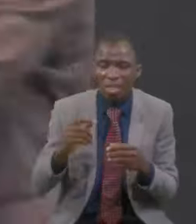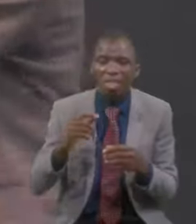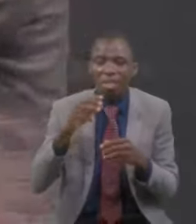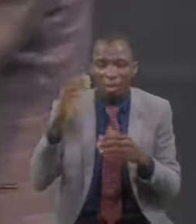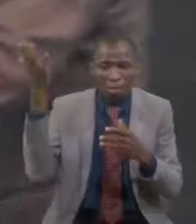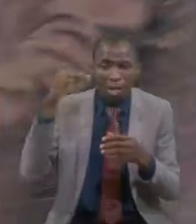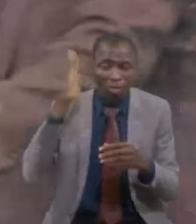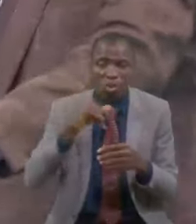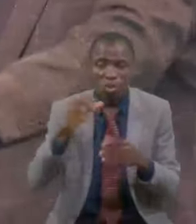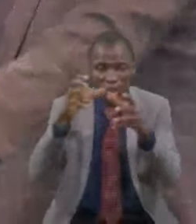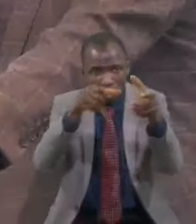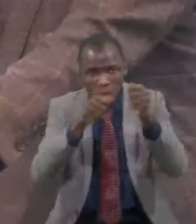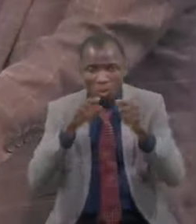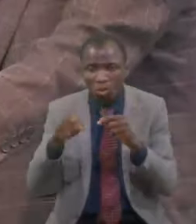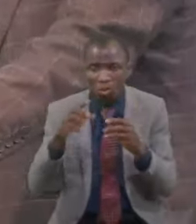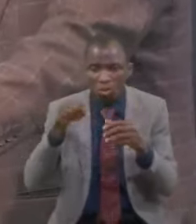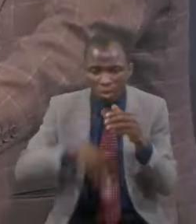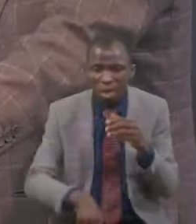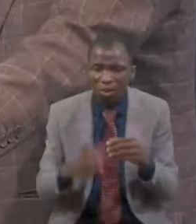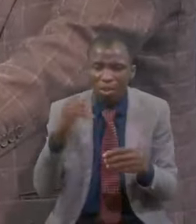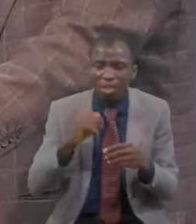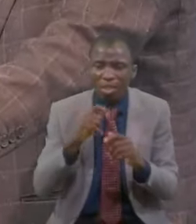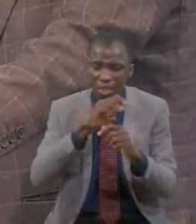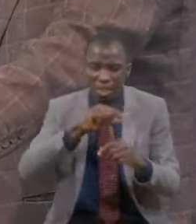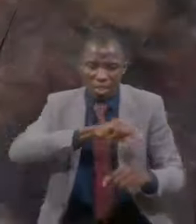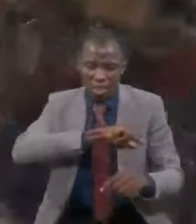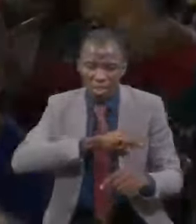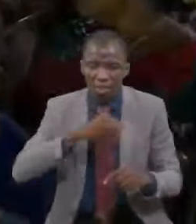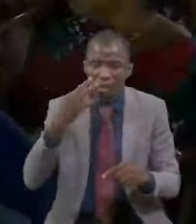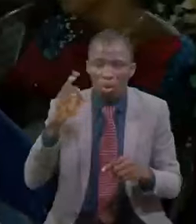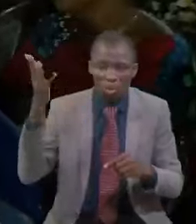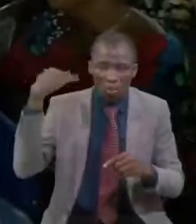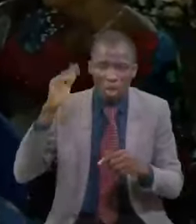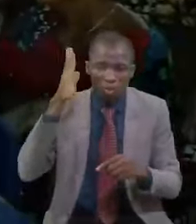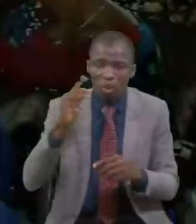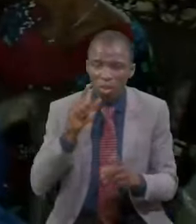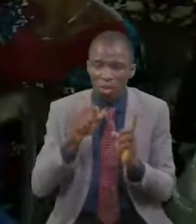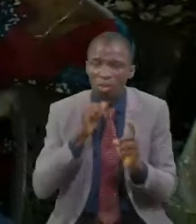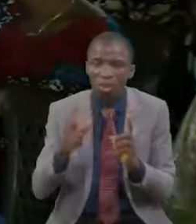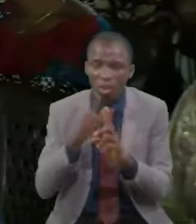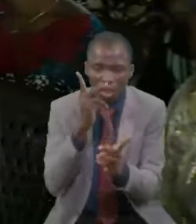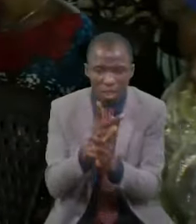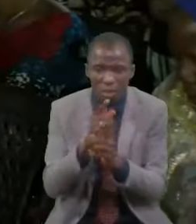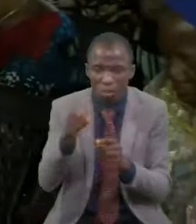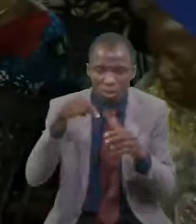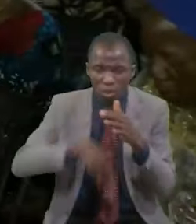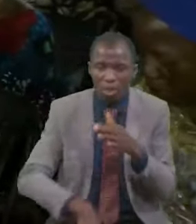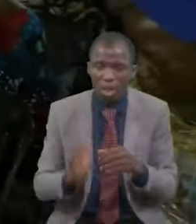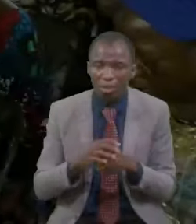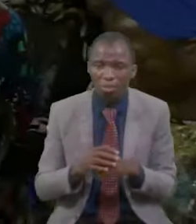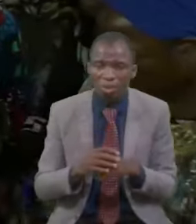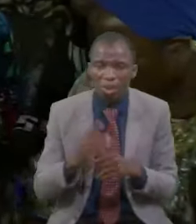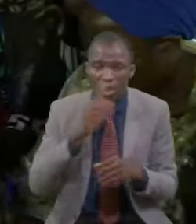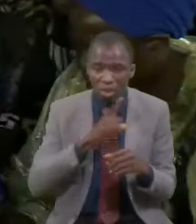The guilt of the past will not hold you down. The Lord is going to